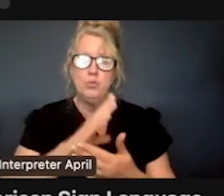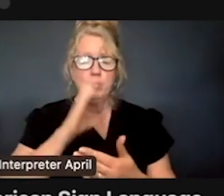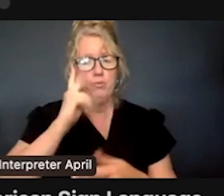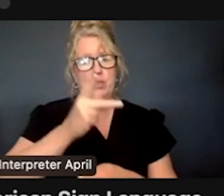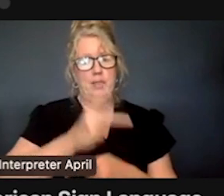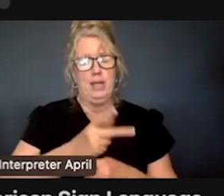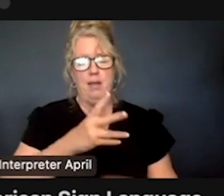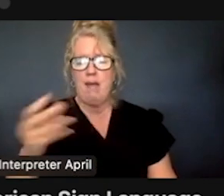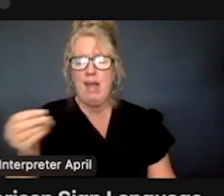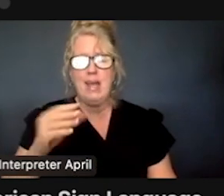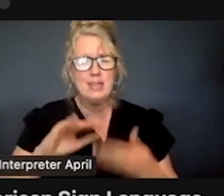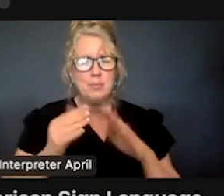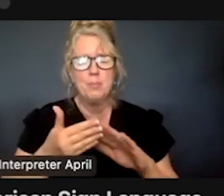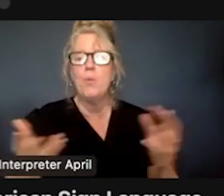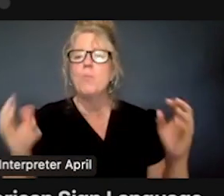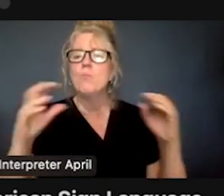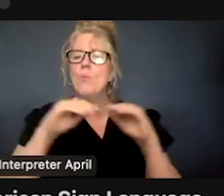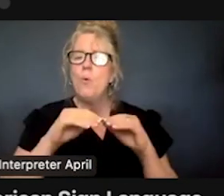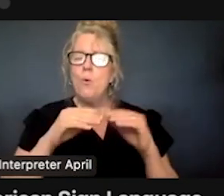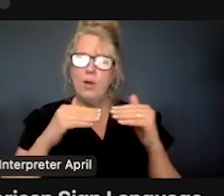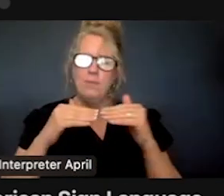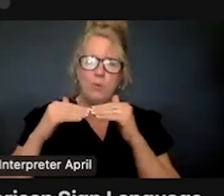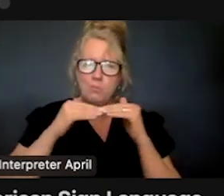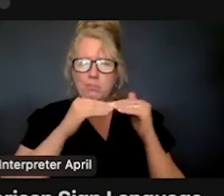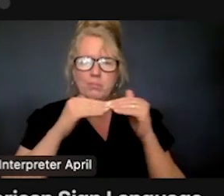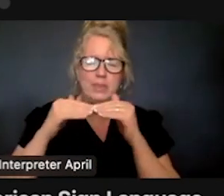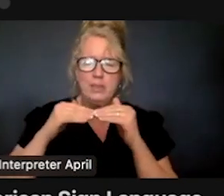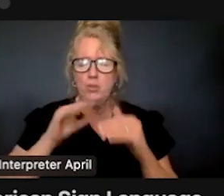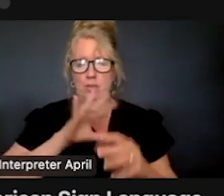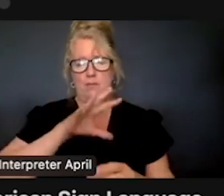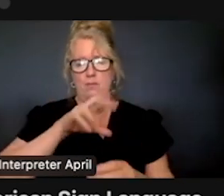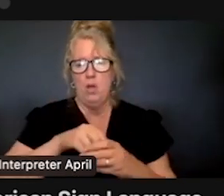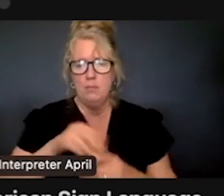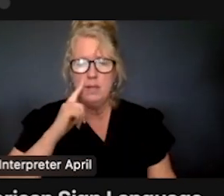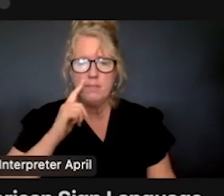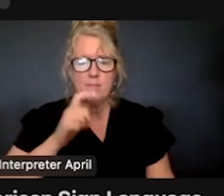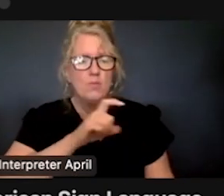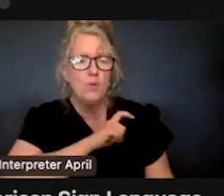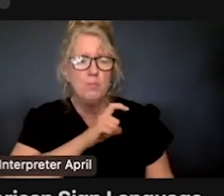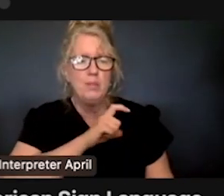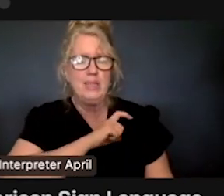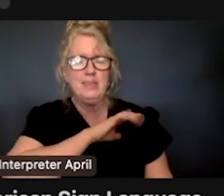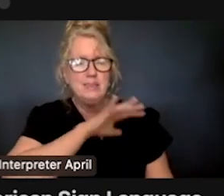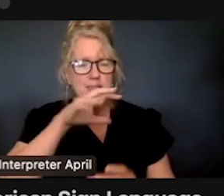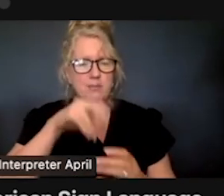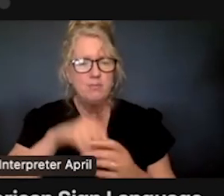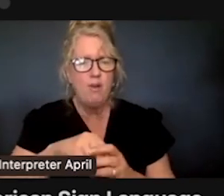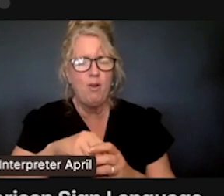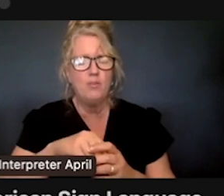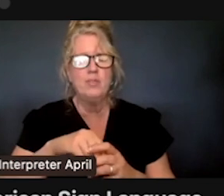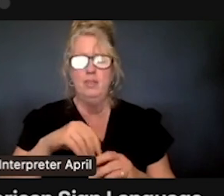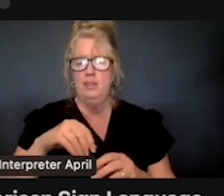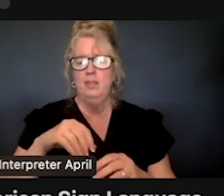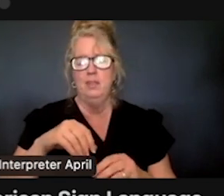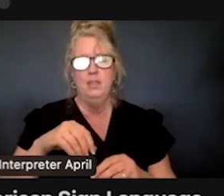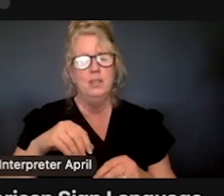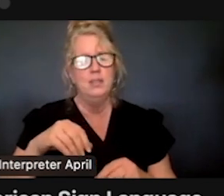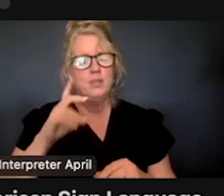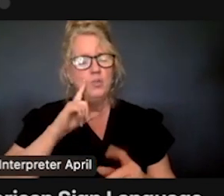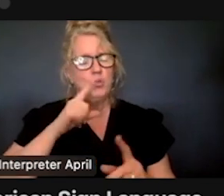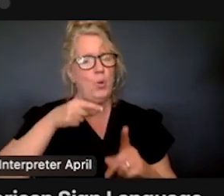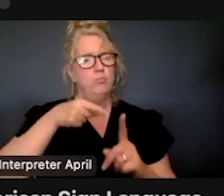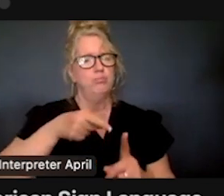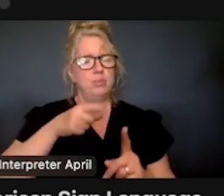community, more peer involvement, getting police involved, but getting police involved in a particular